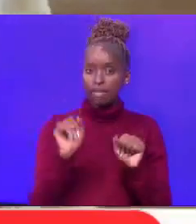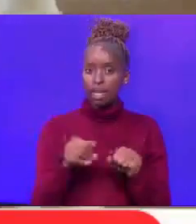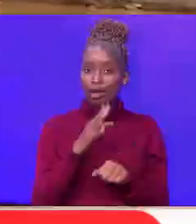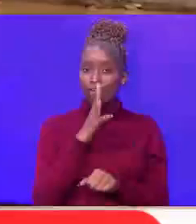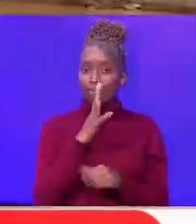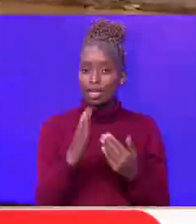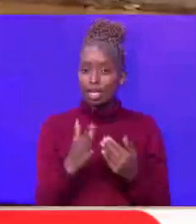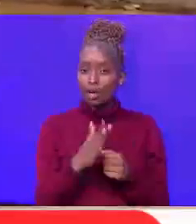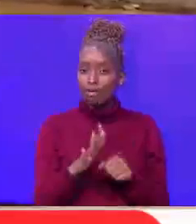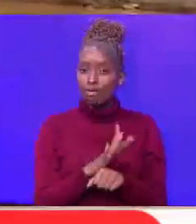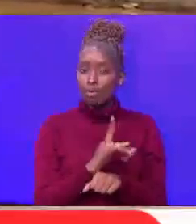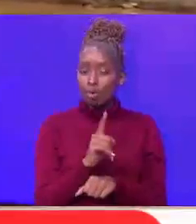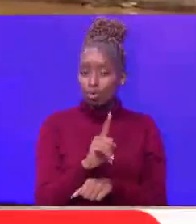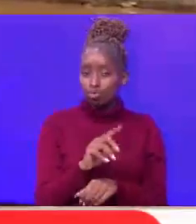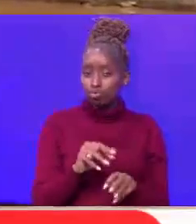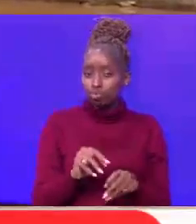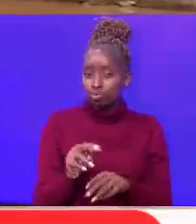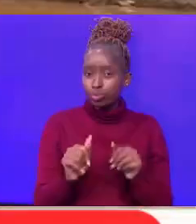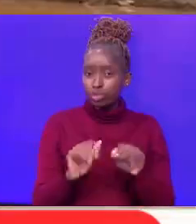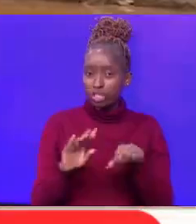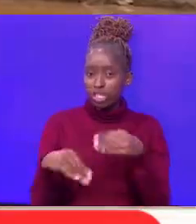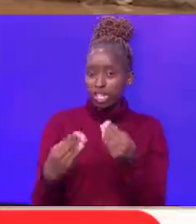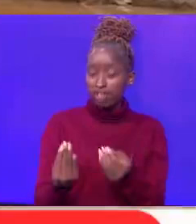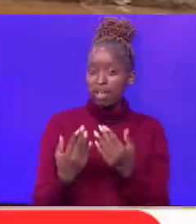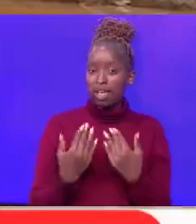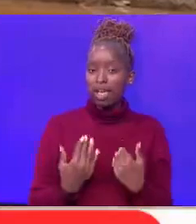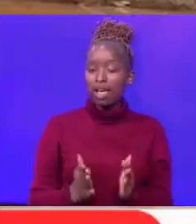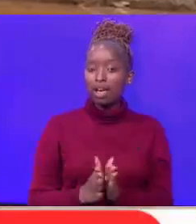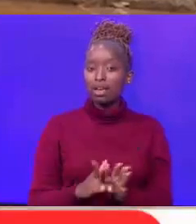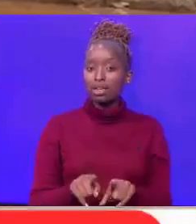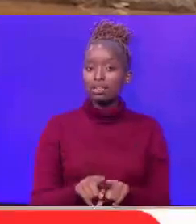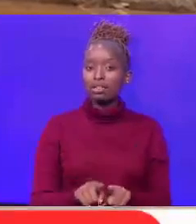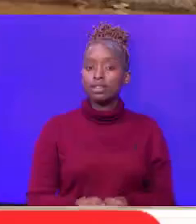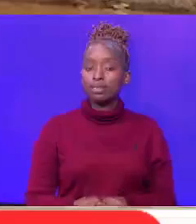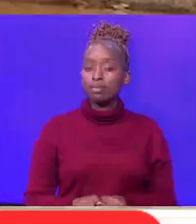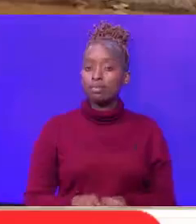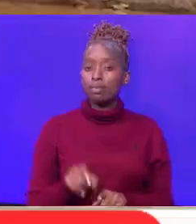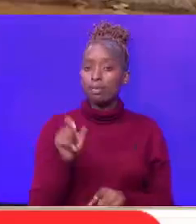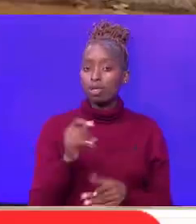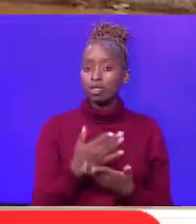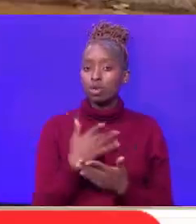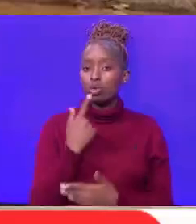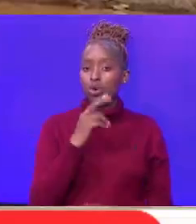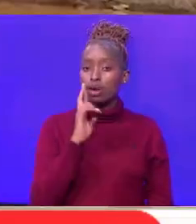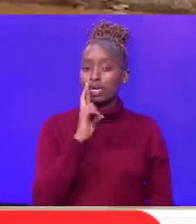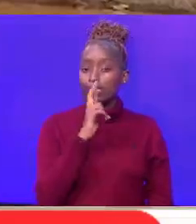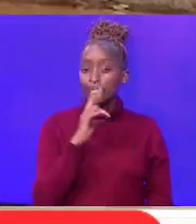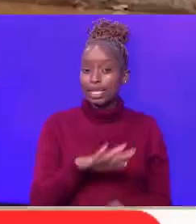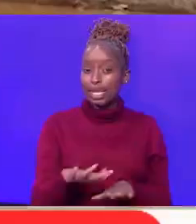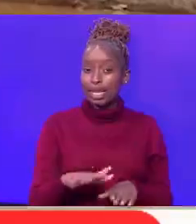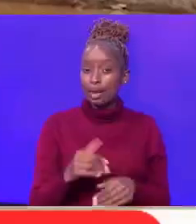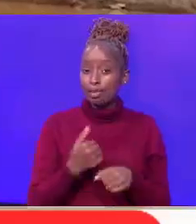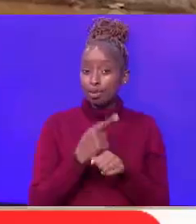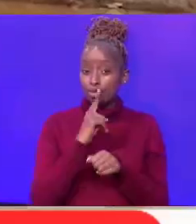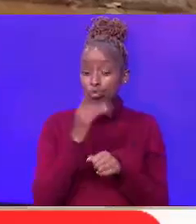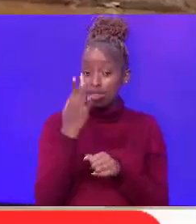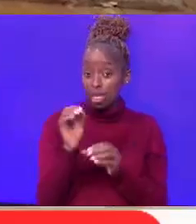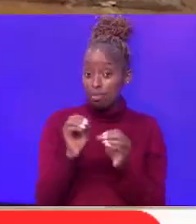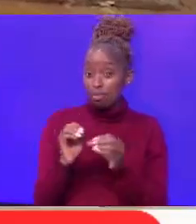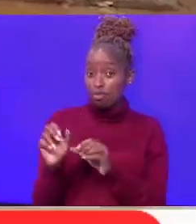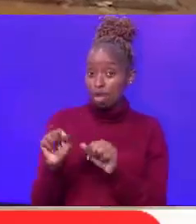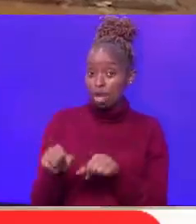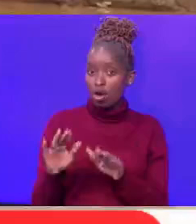measures in regards to the current advisories for anyone who is at risk, anyone who is in risk areas, to ensure that they vacate or